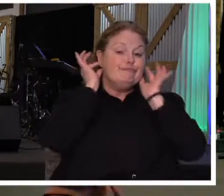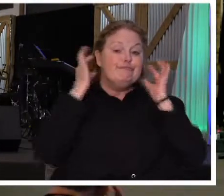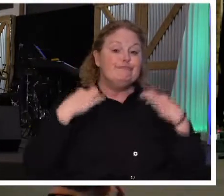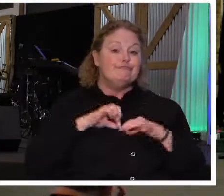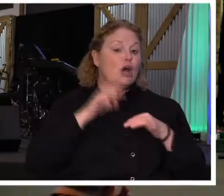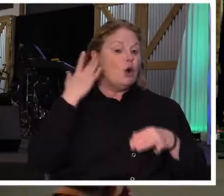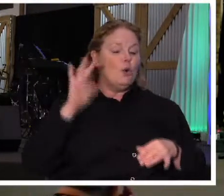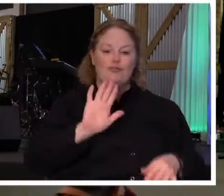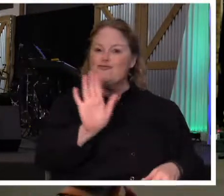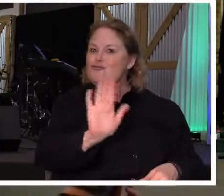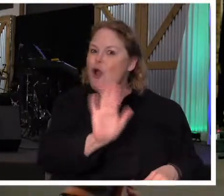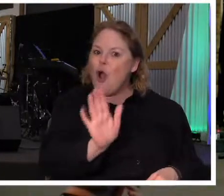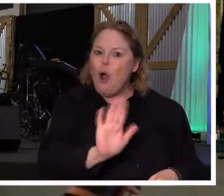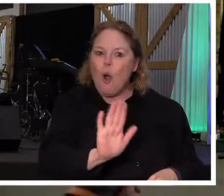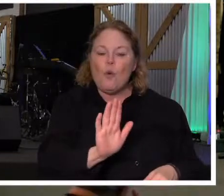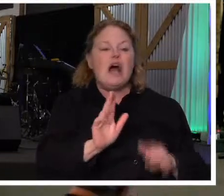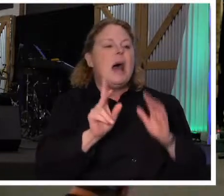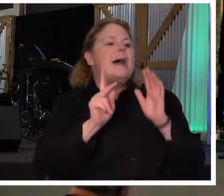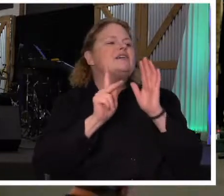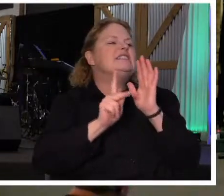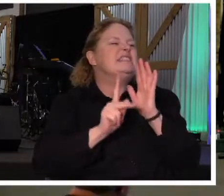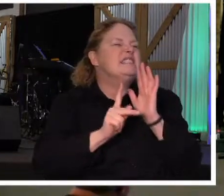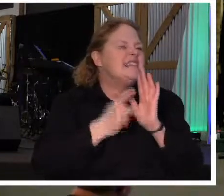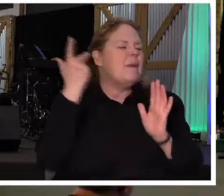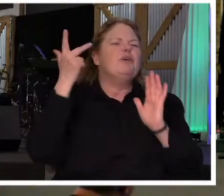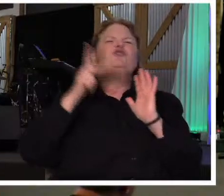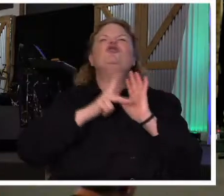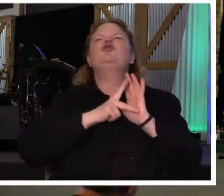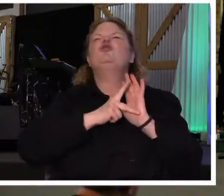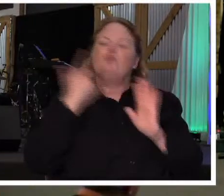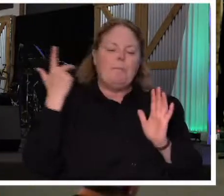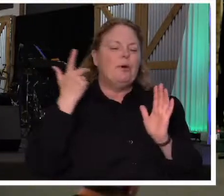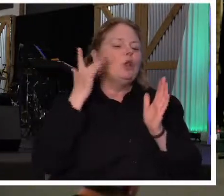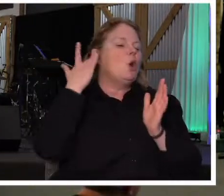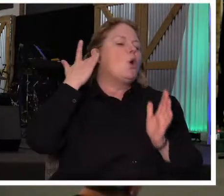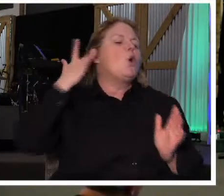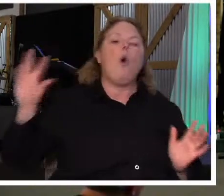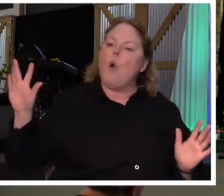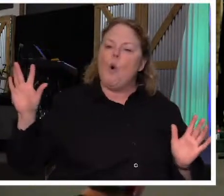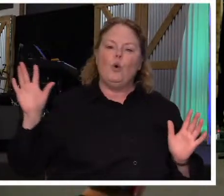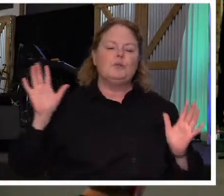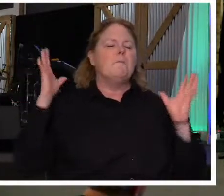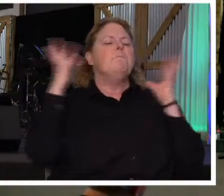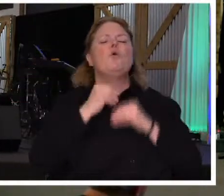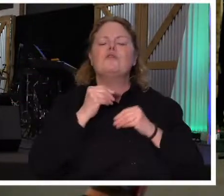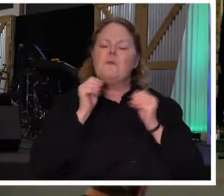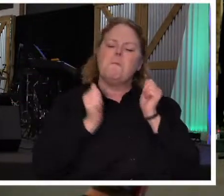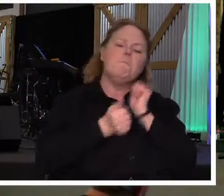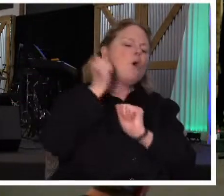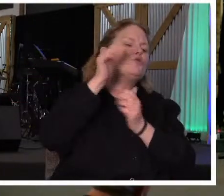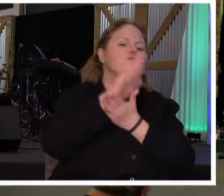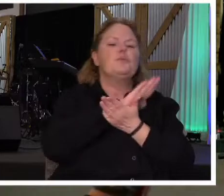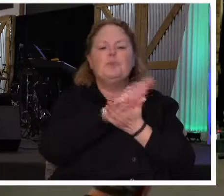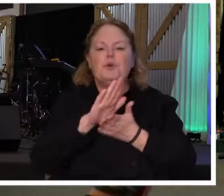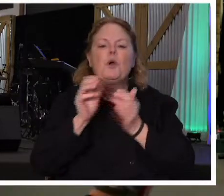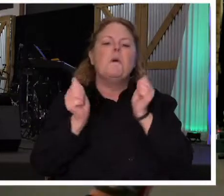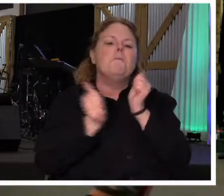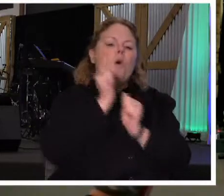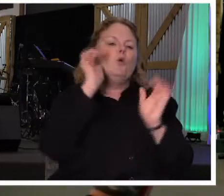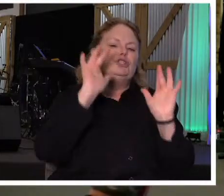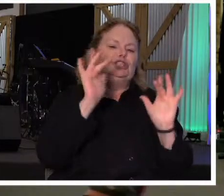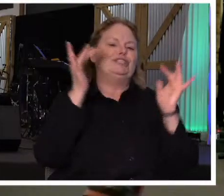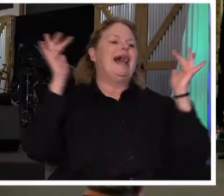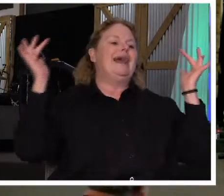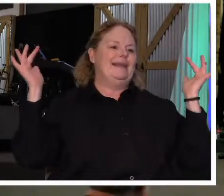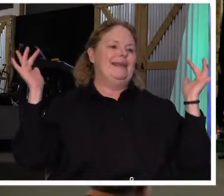and was so bright that it was not just ordinary, it was gold. Now, I don't know how else to describe that except that